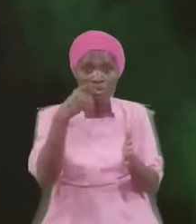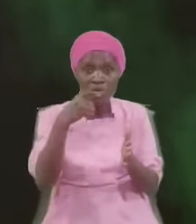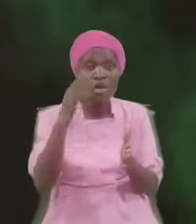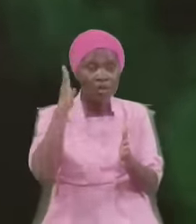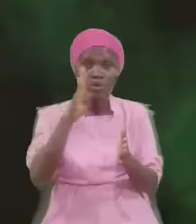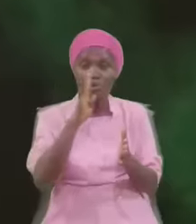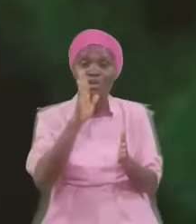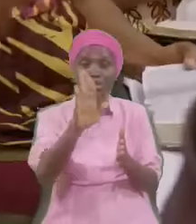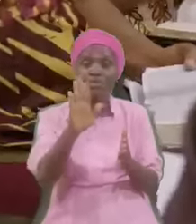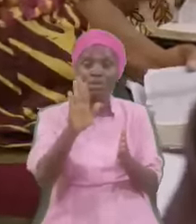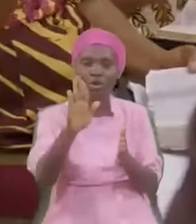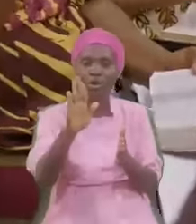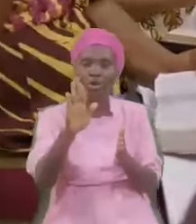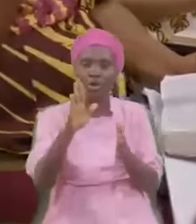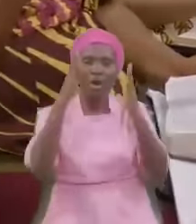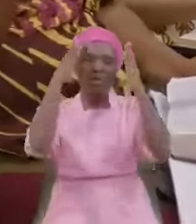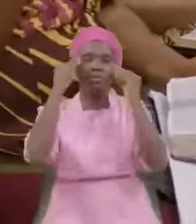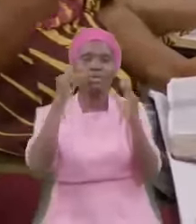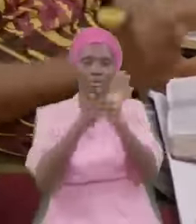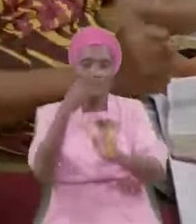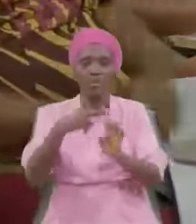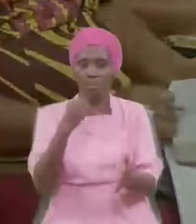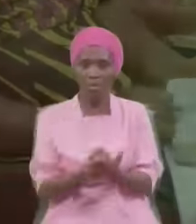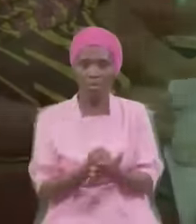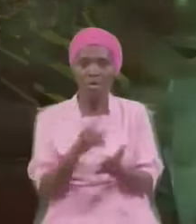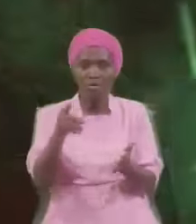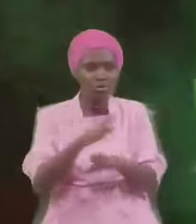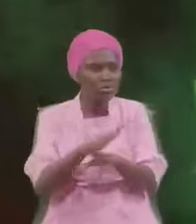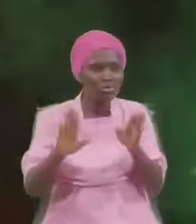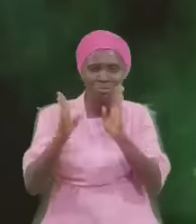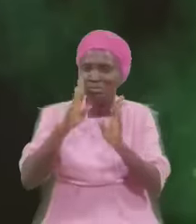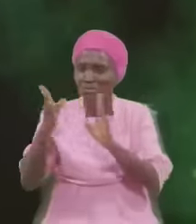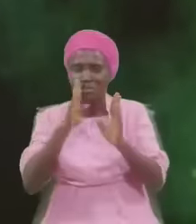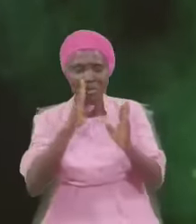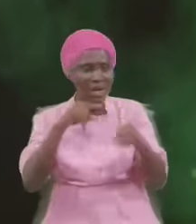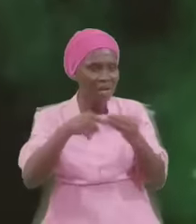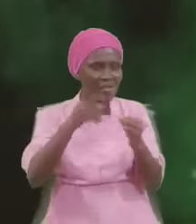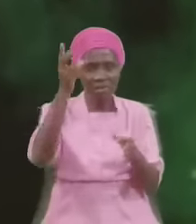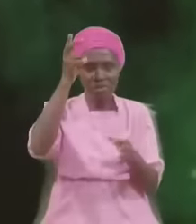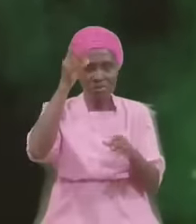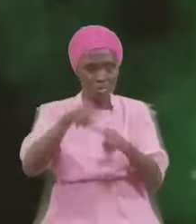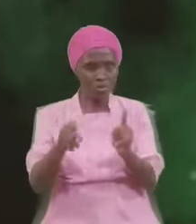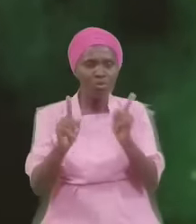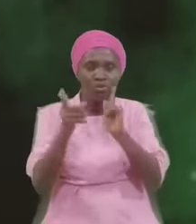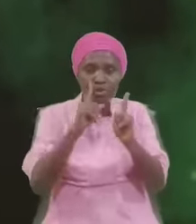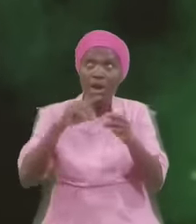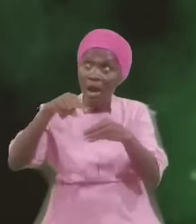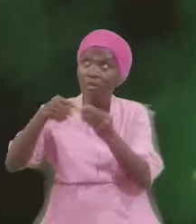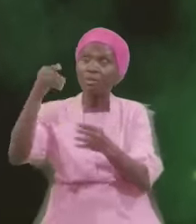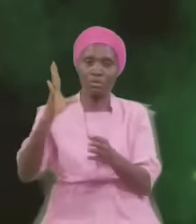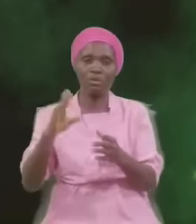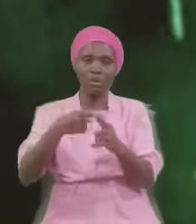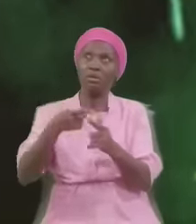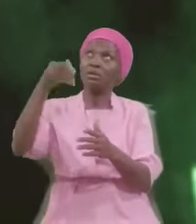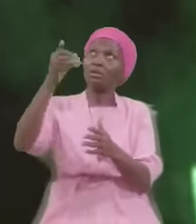your realization. Amen. You don't talk about the devil, talk about God. God will come to your aid. You don't